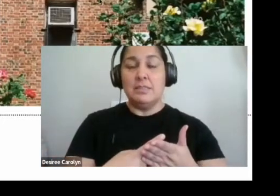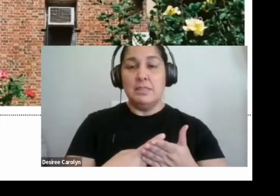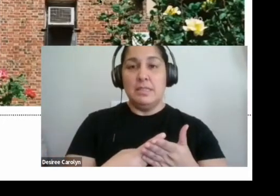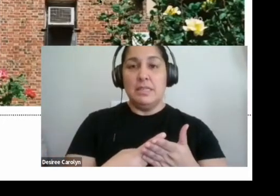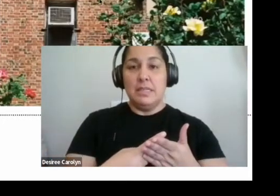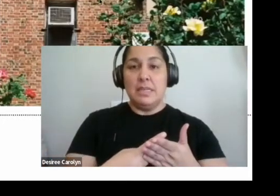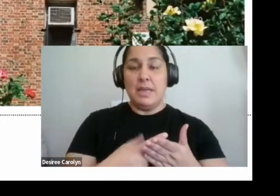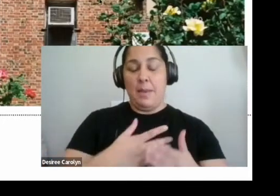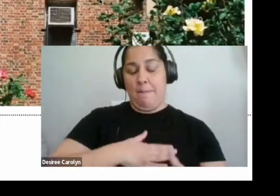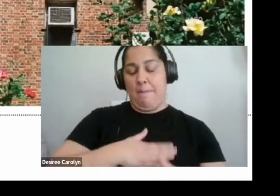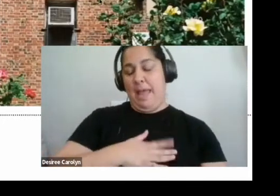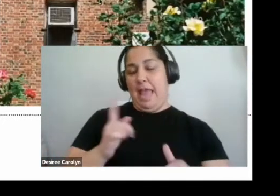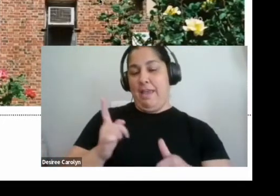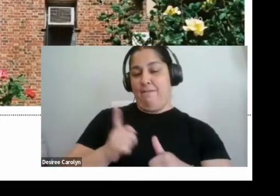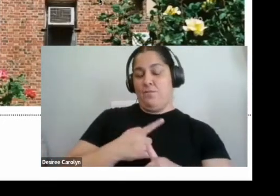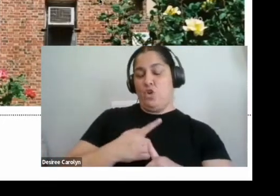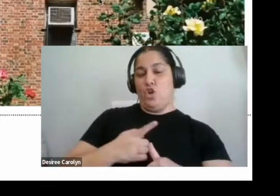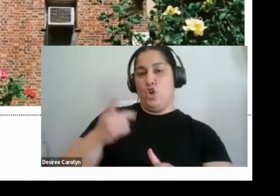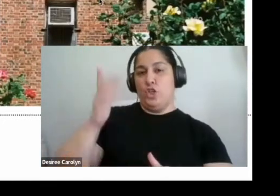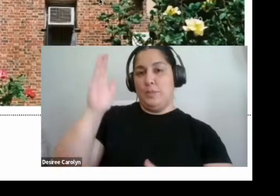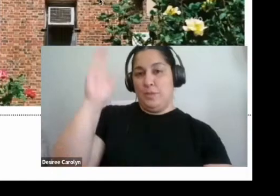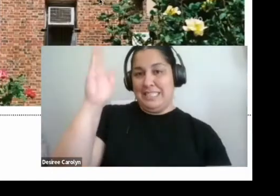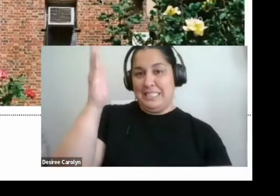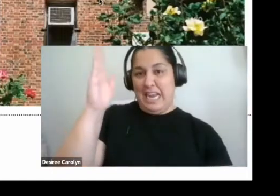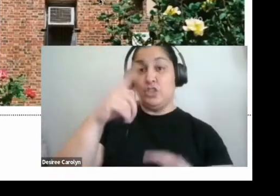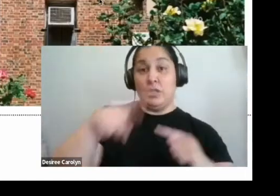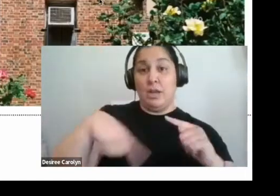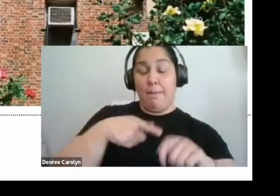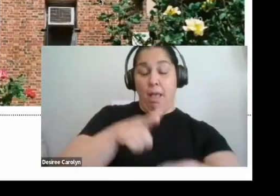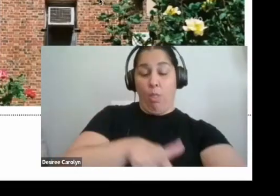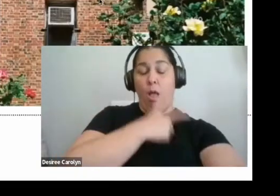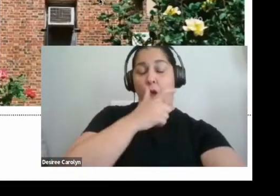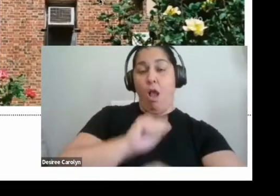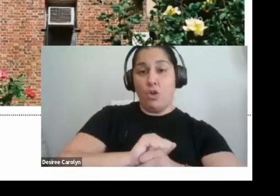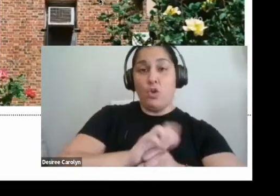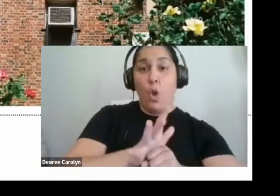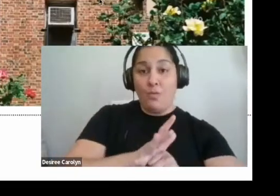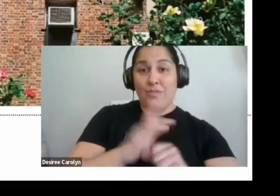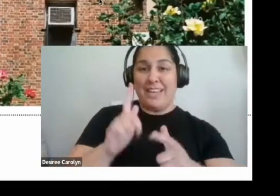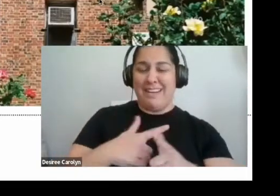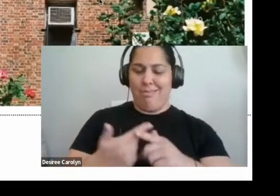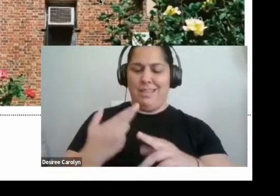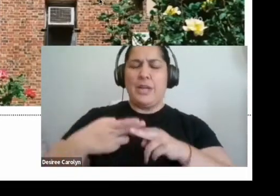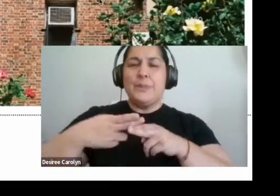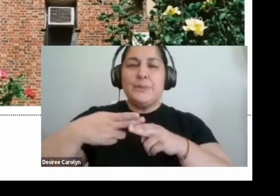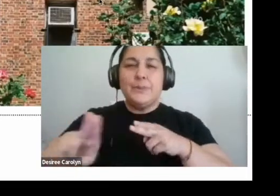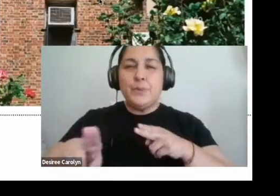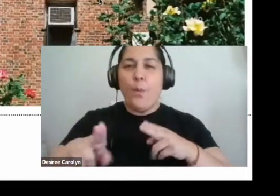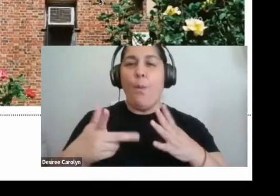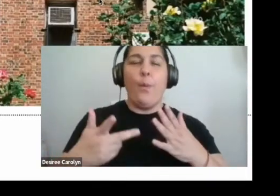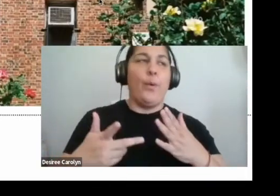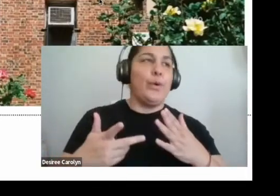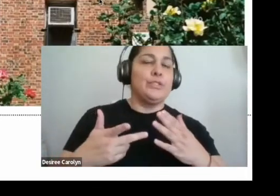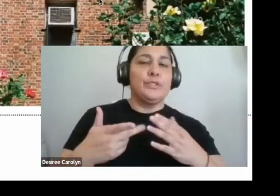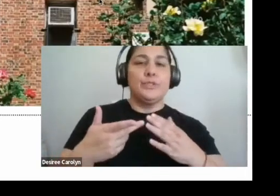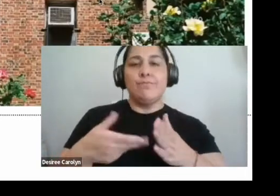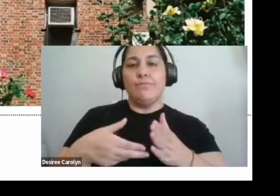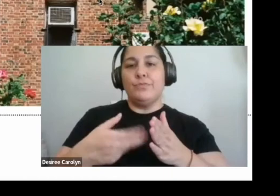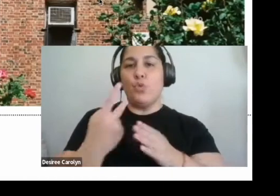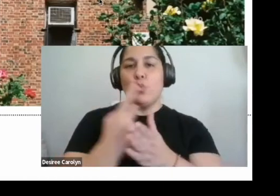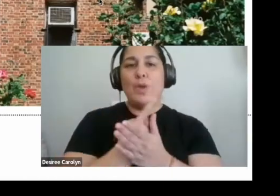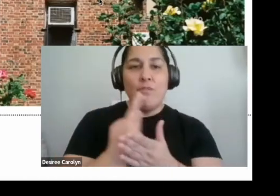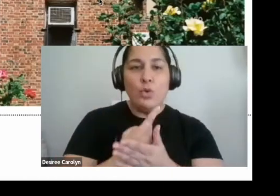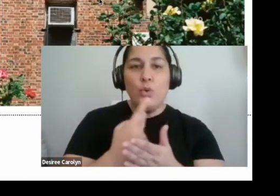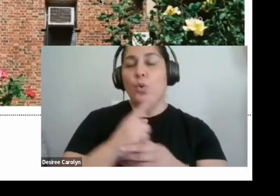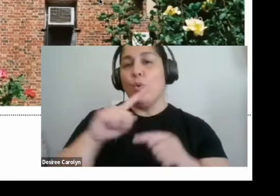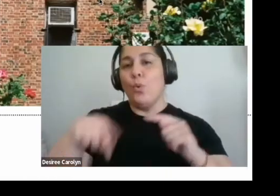first presentation about long COVID, and then I have sort of a brief overview of where things are at with what is now known